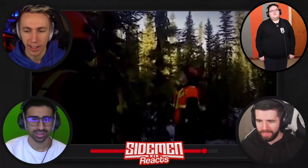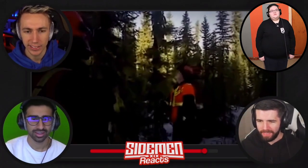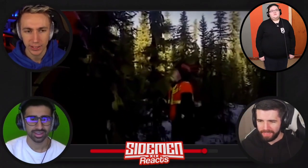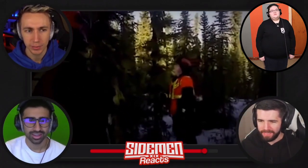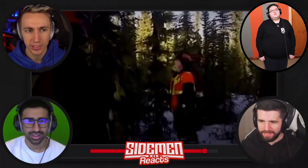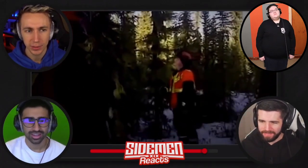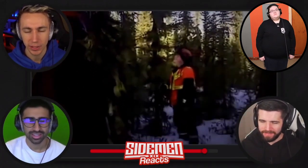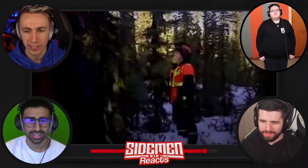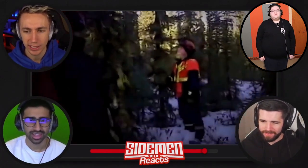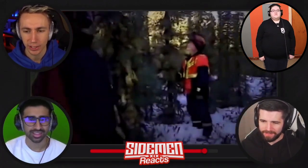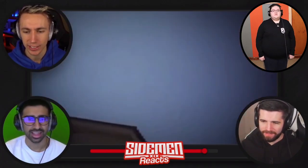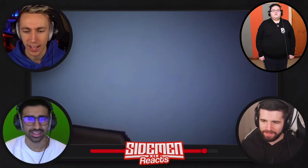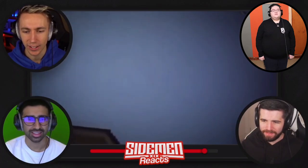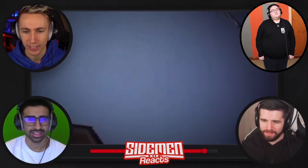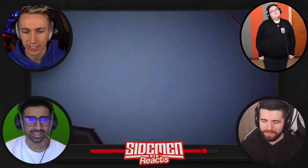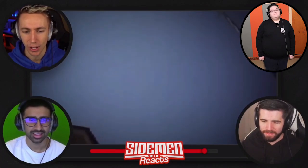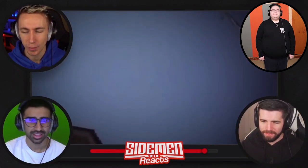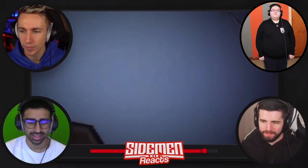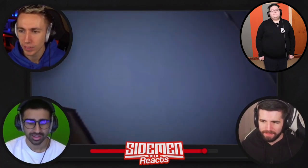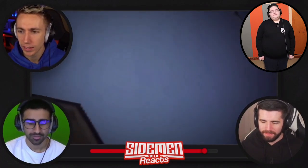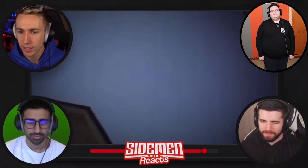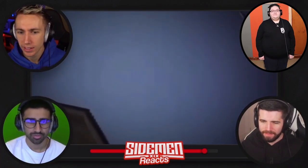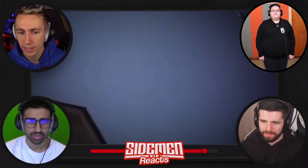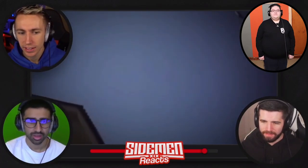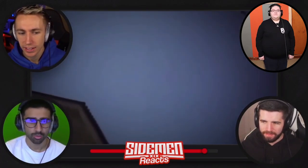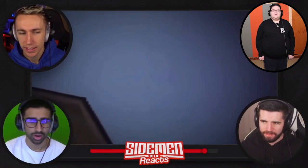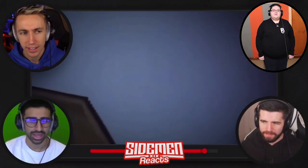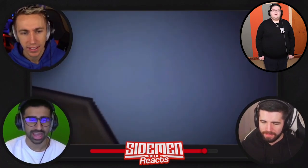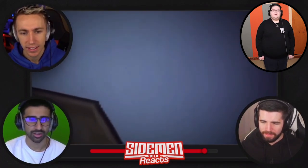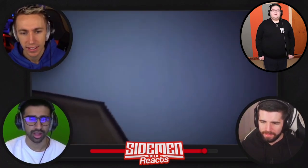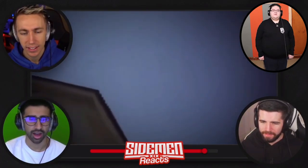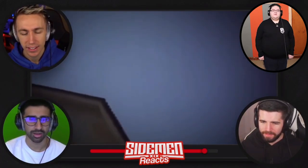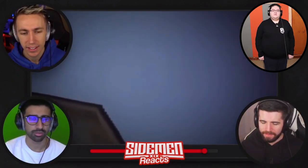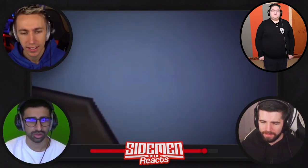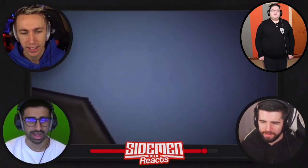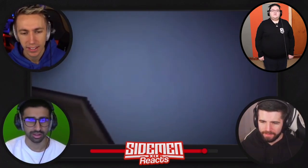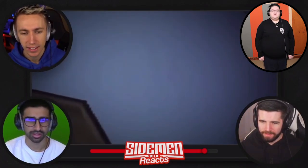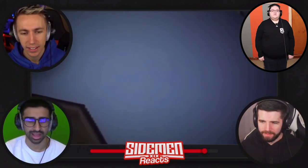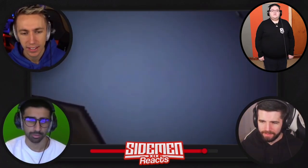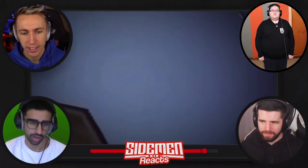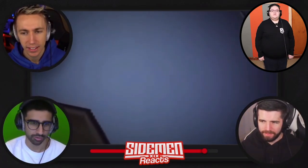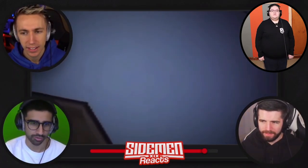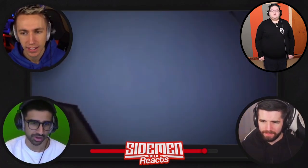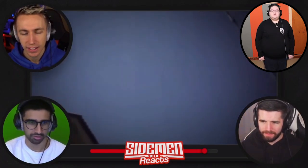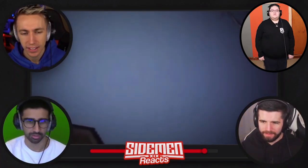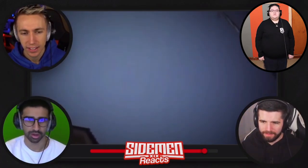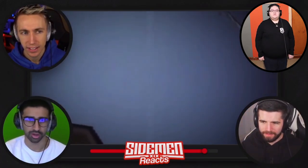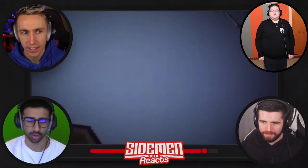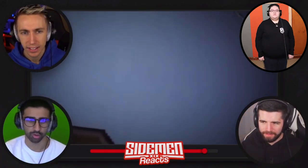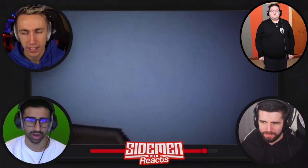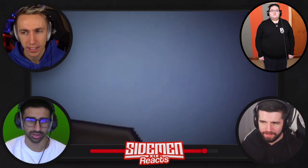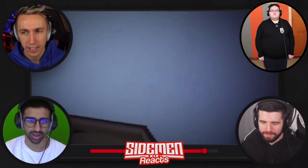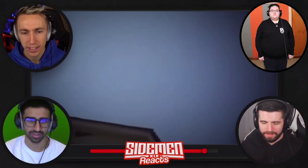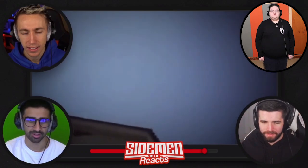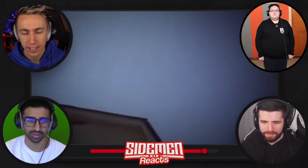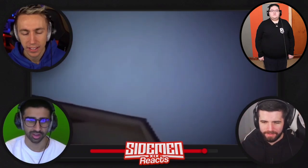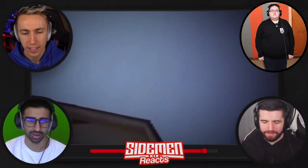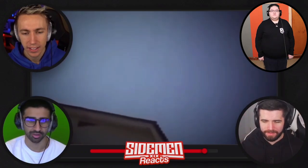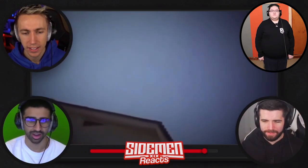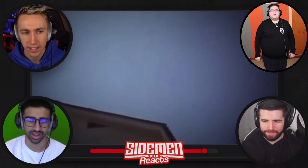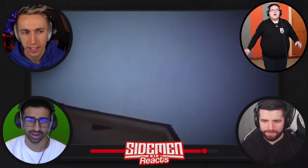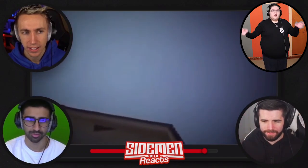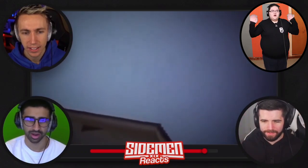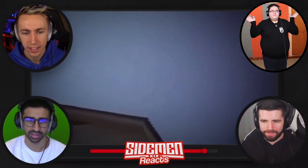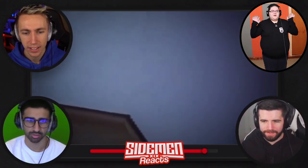filter. Like, just put the TikTok sound over the top. In suburban neighborhoods. Want to get in on the hype? Just download the sound, put it over your video and upload it. Ooh, I found it